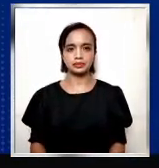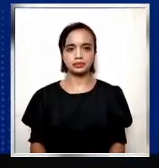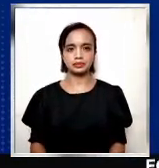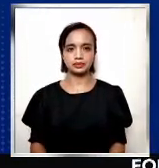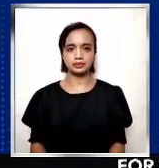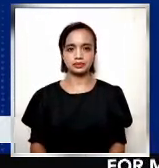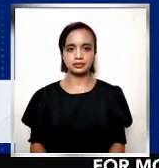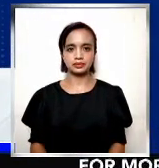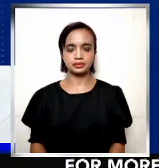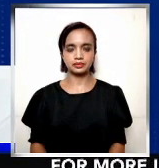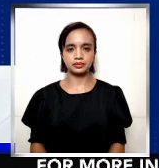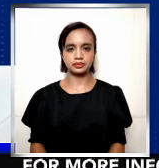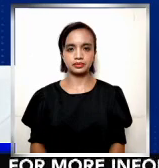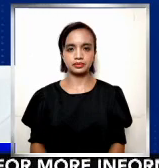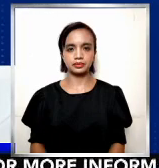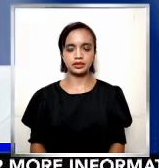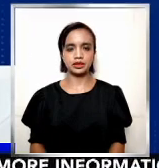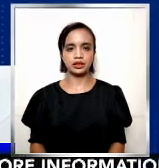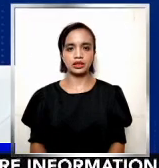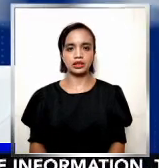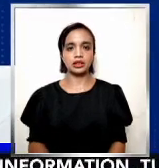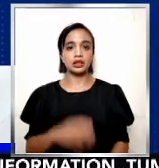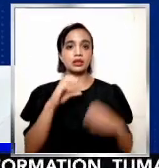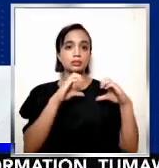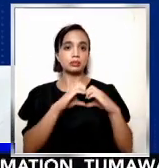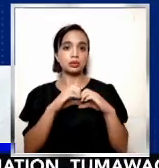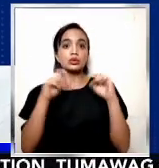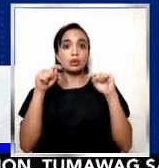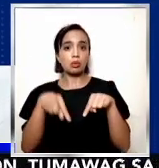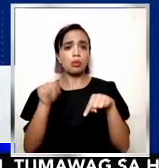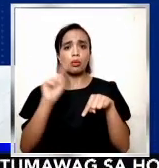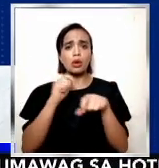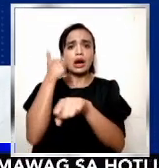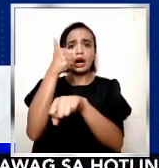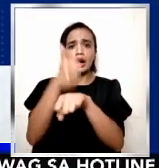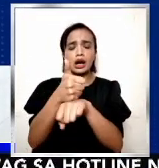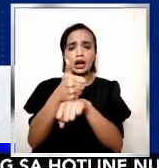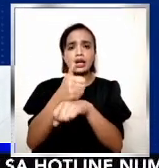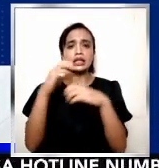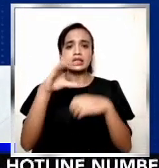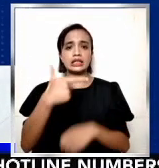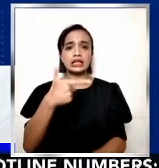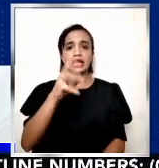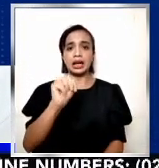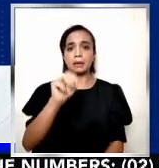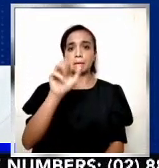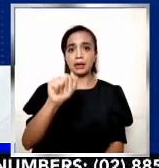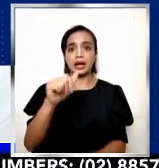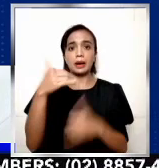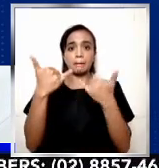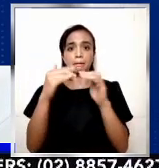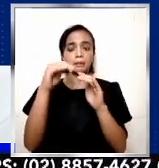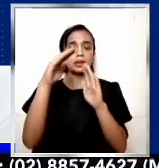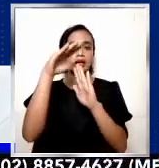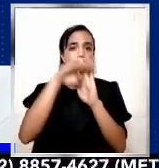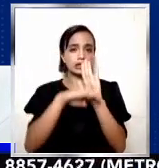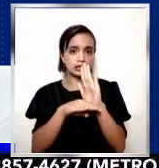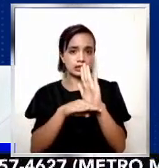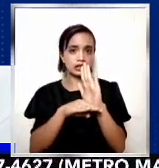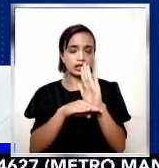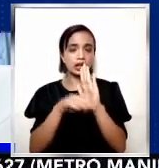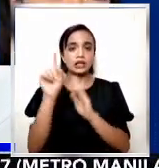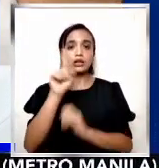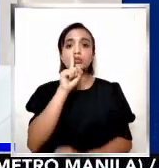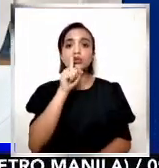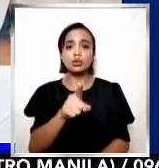GMA... Ipinagmamalaki ng Kapuso Network ang paglunsad ng GMA playlist, ang sub-label ng GMA Records that will capture the hearts